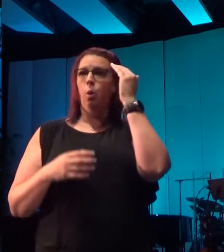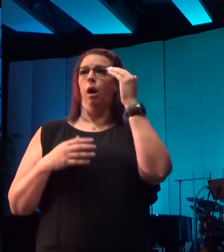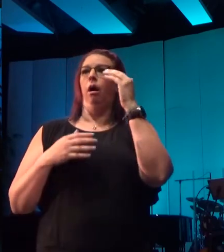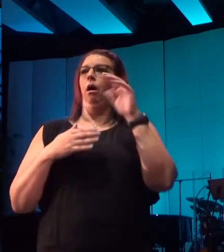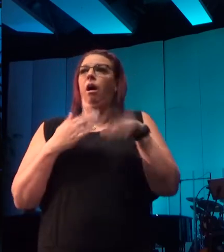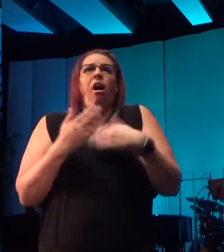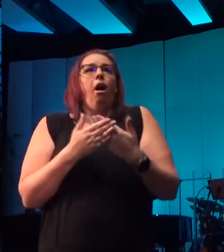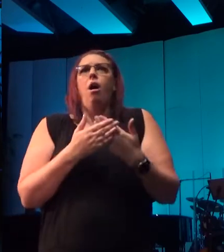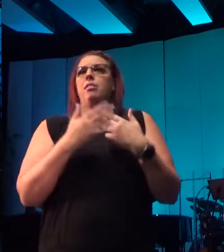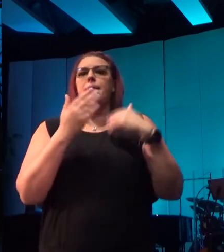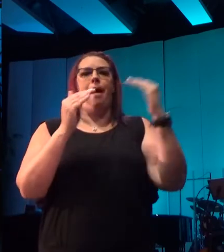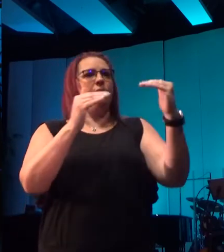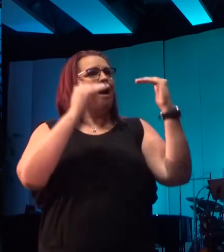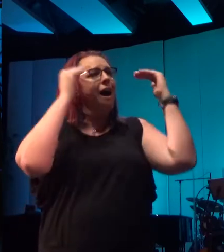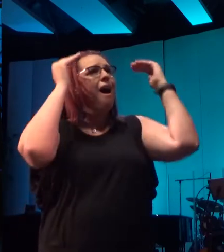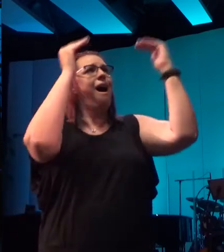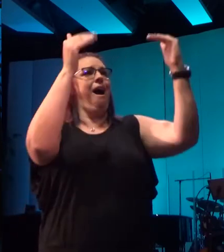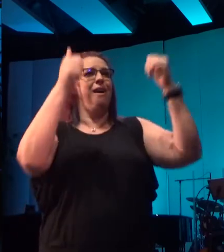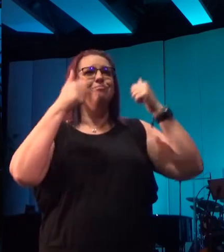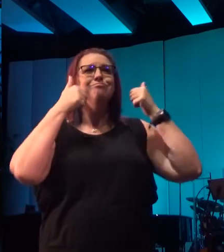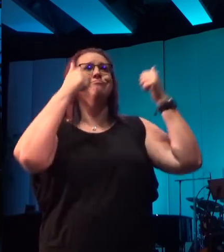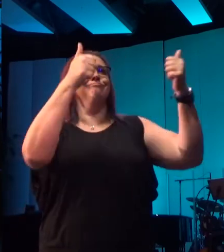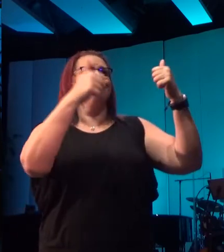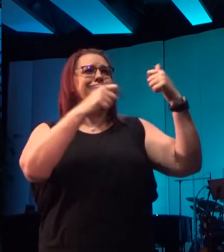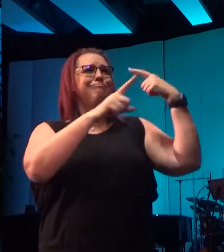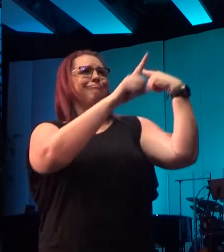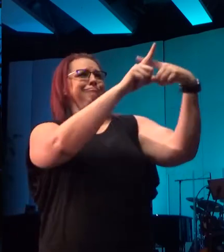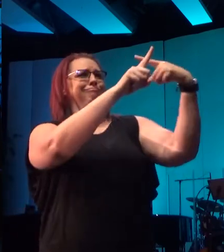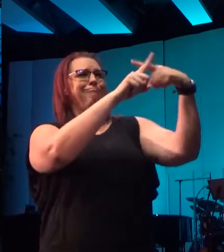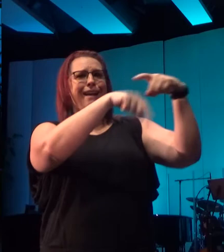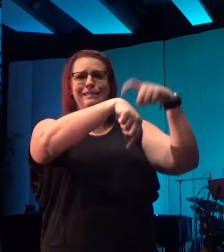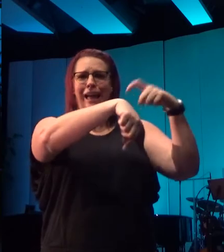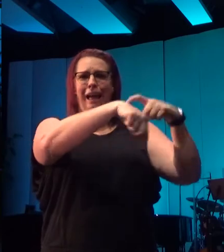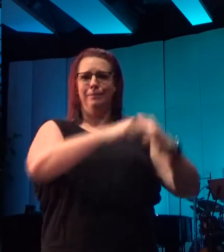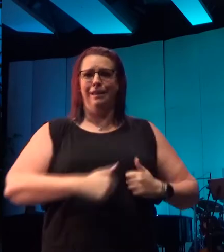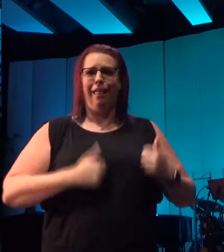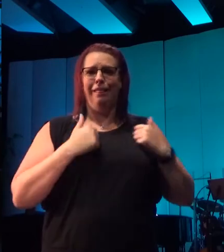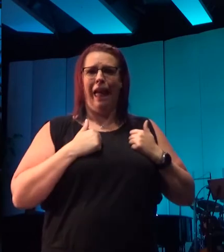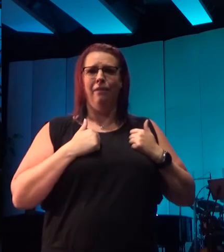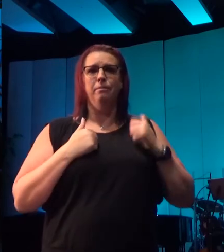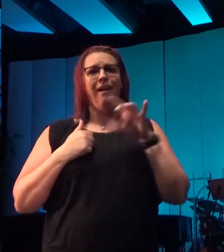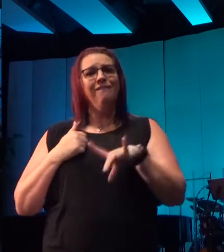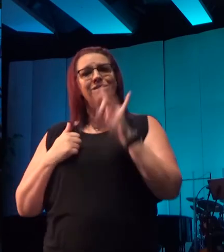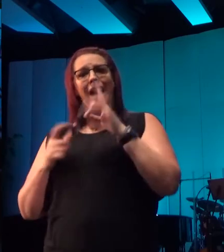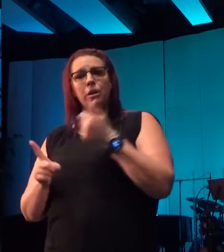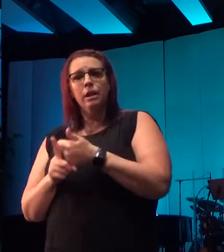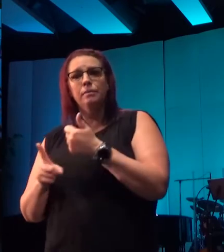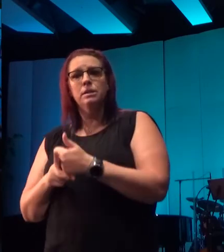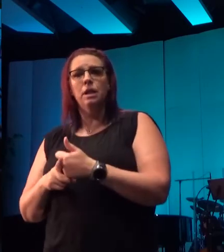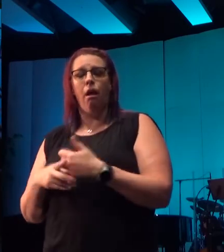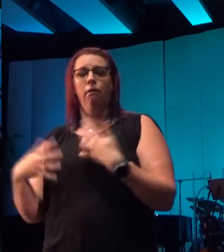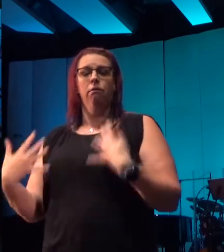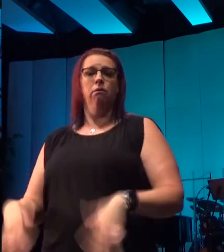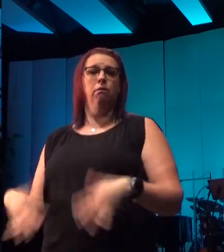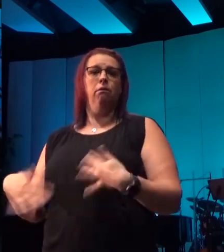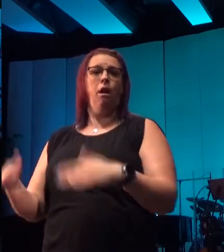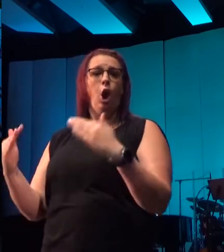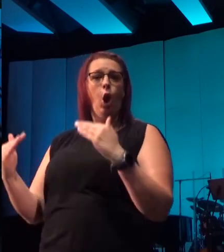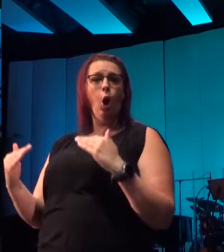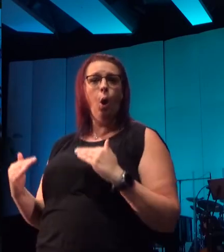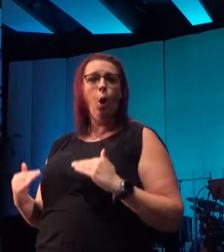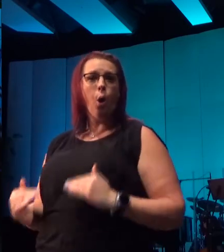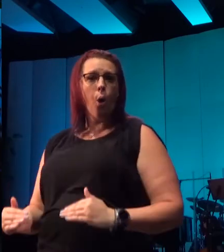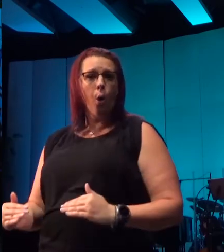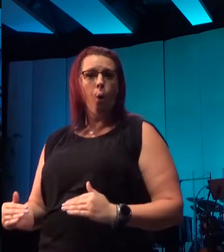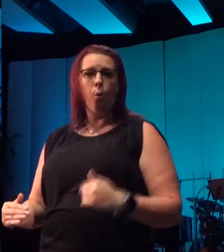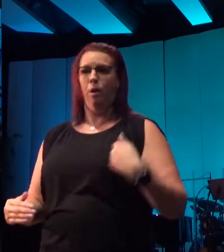found himself in the deepest valley. And we've all had valley experiences on our